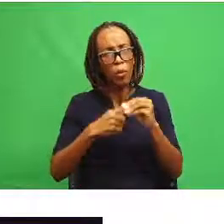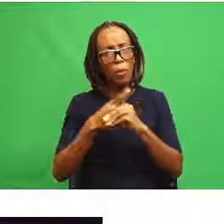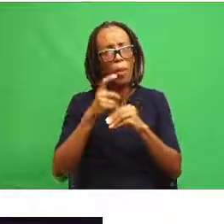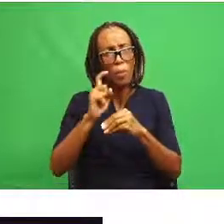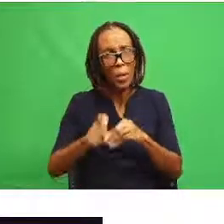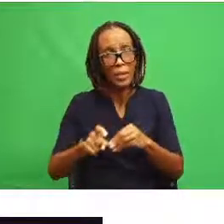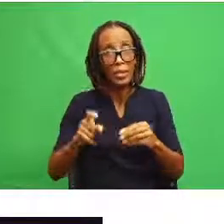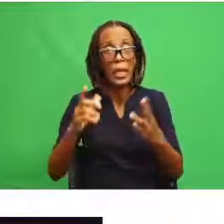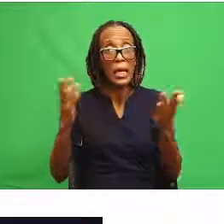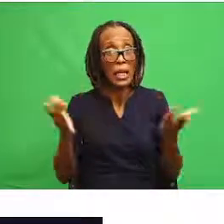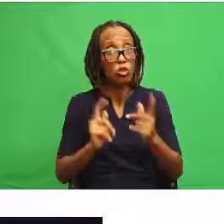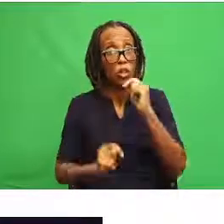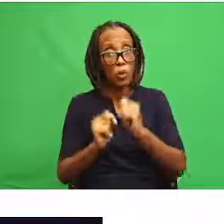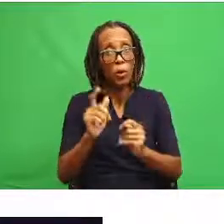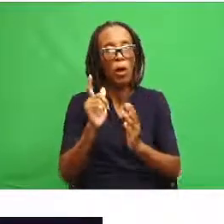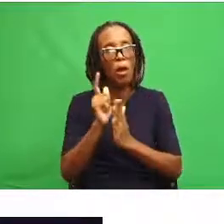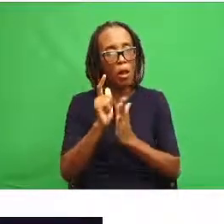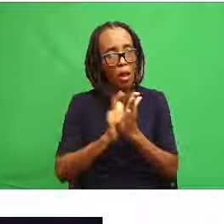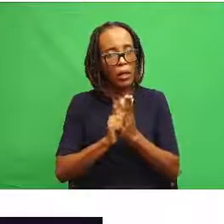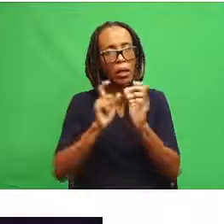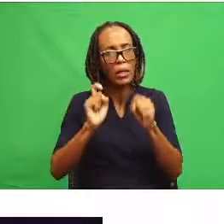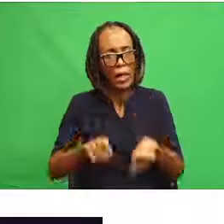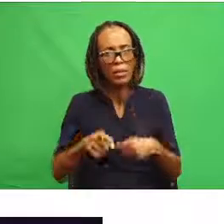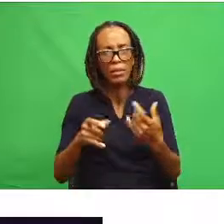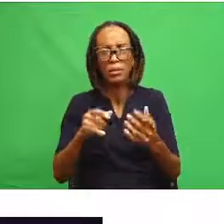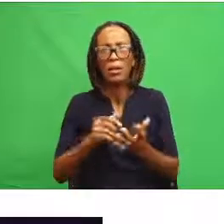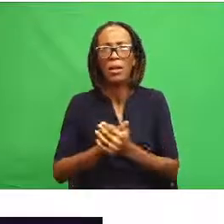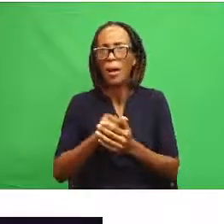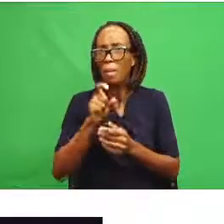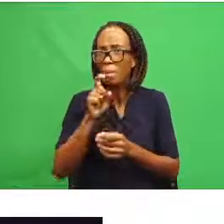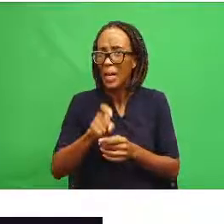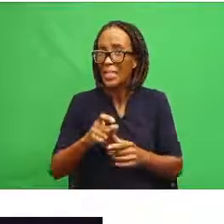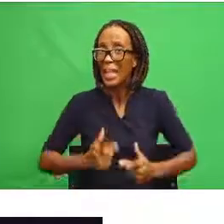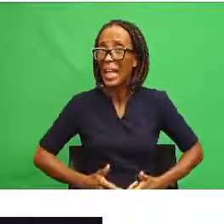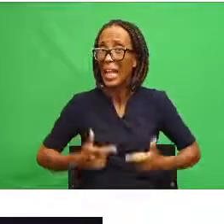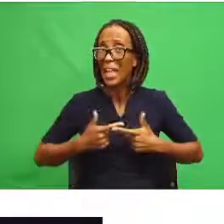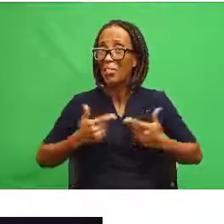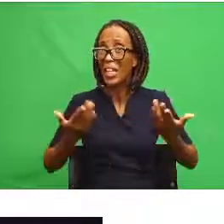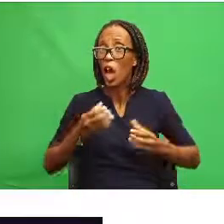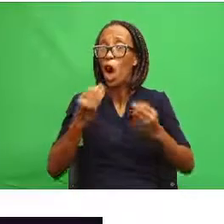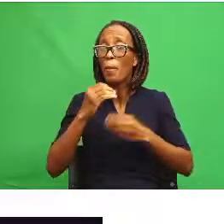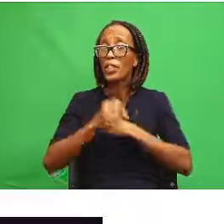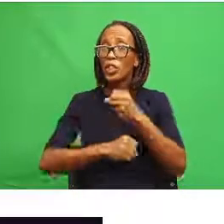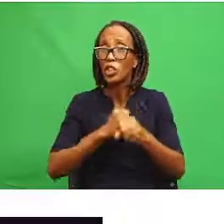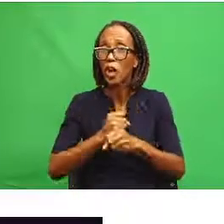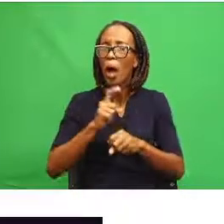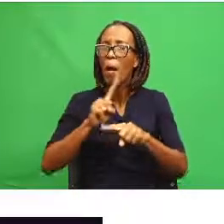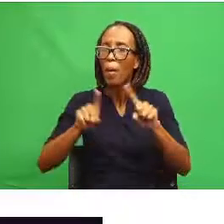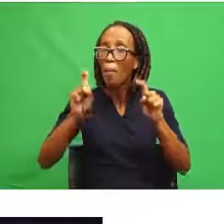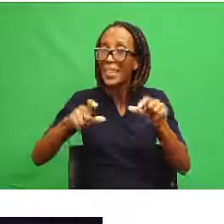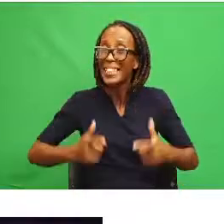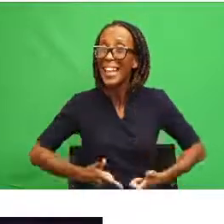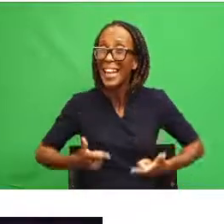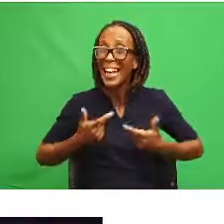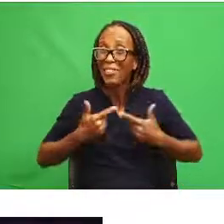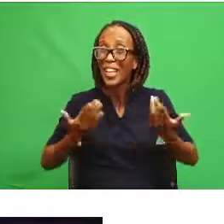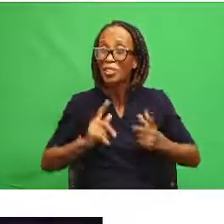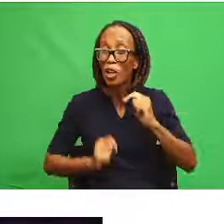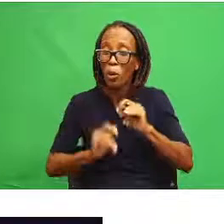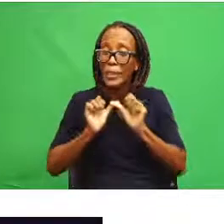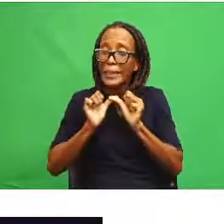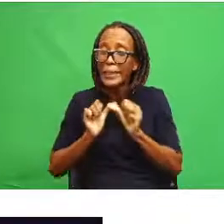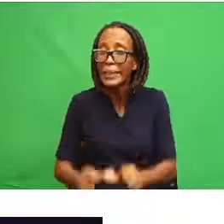be legal, legitimate. I mentioned how long you need to be living, but you also need to be currently living in the